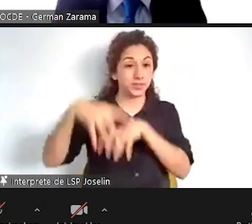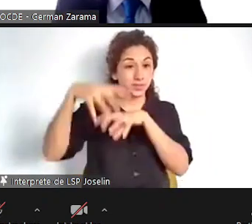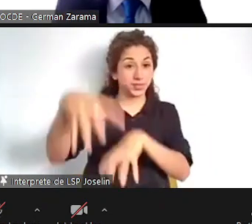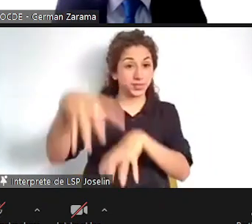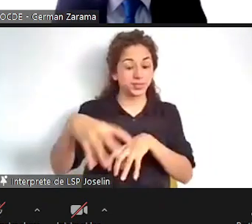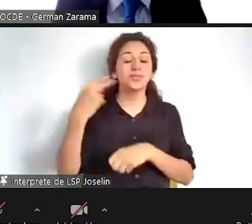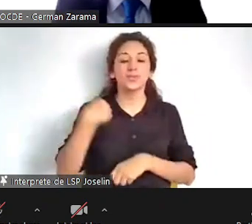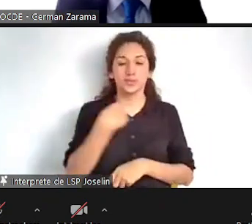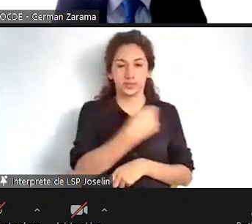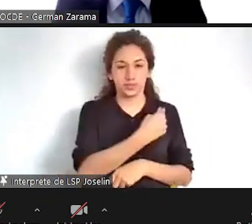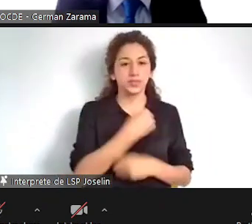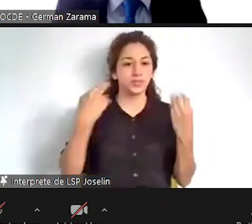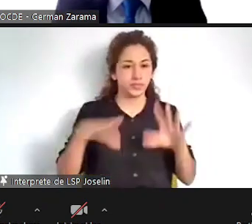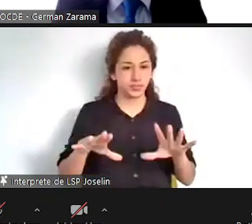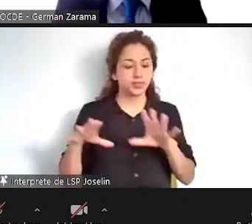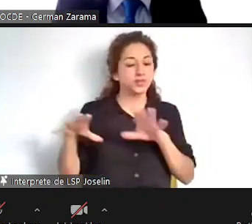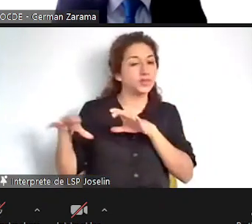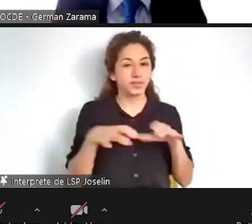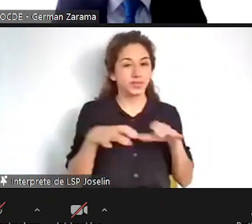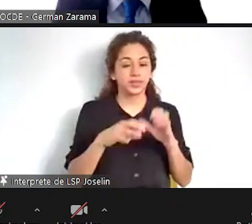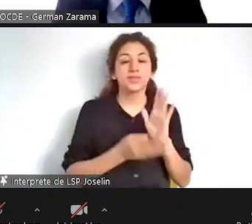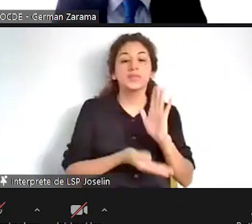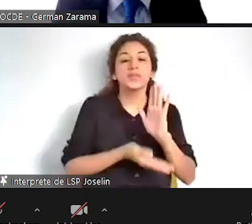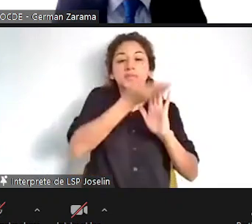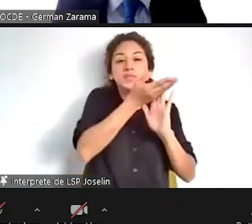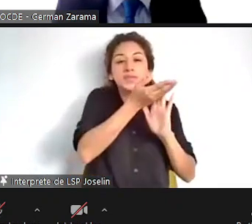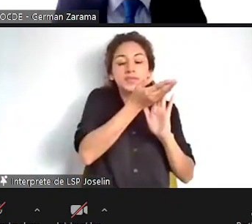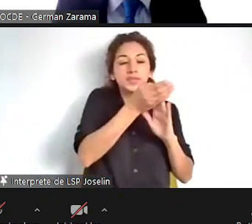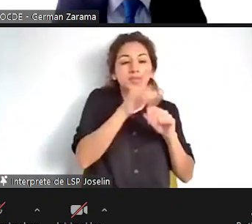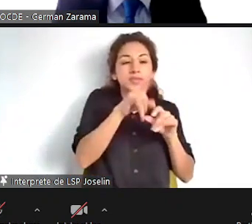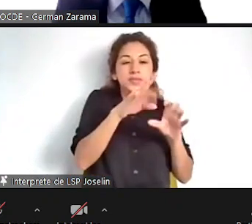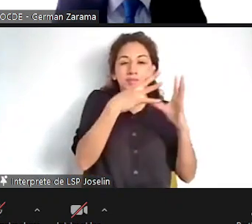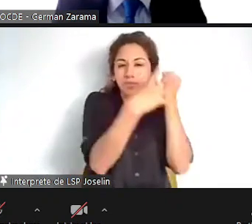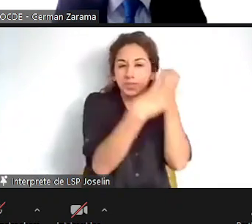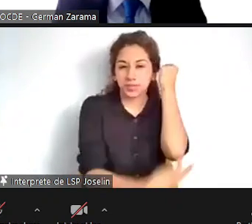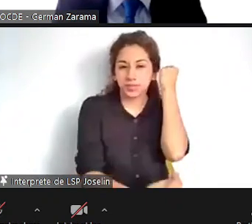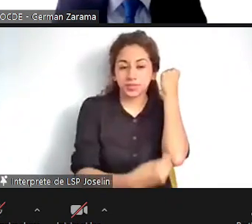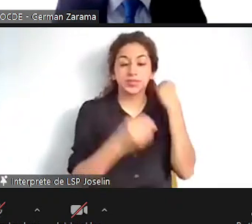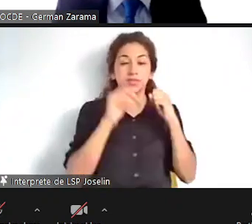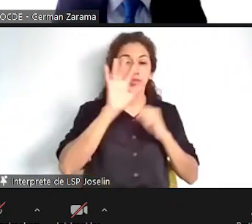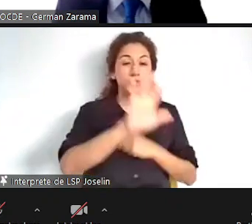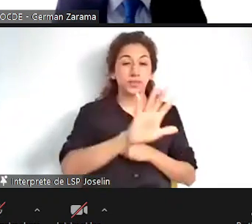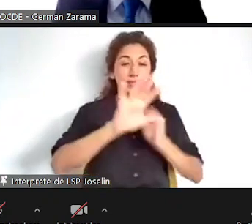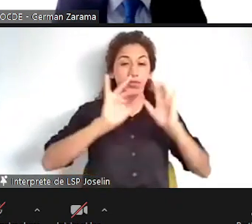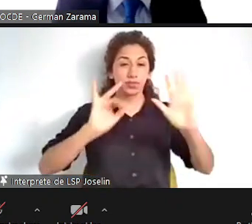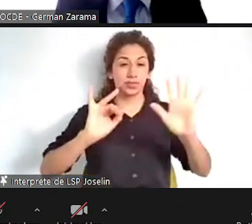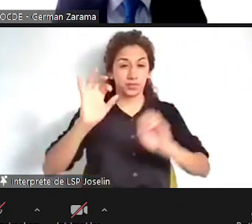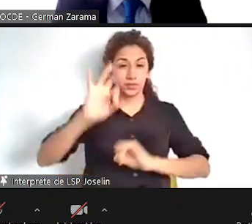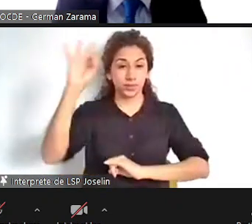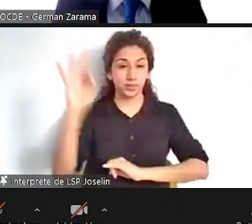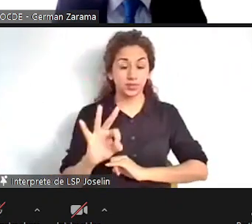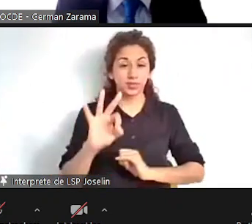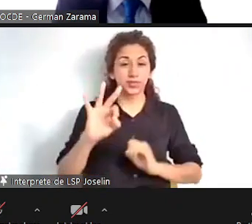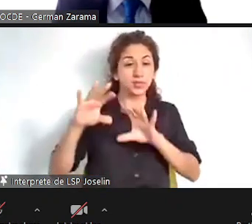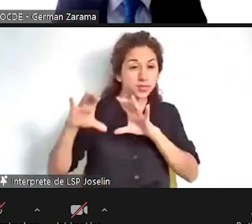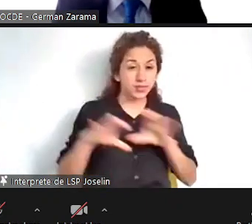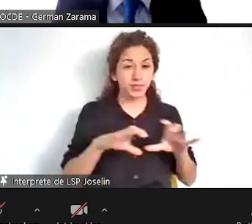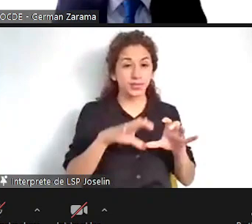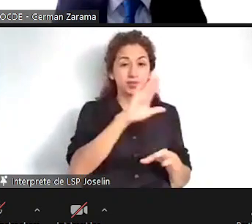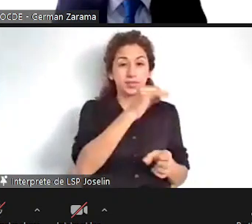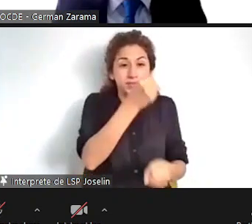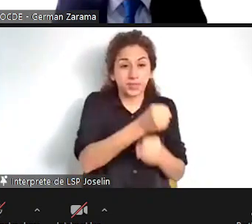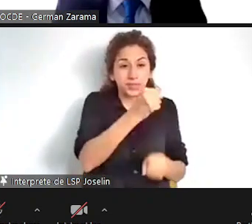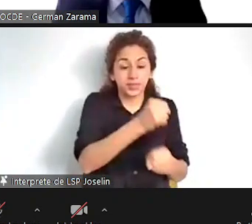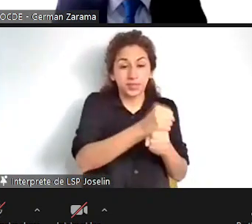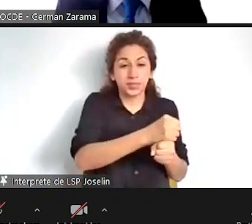sector we have developed we developed our activities in the most vulnerable areas 57 of the